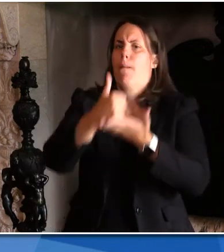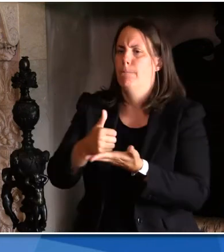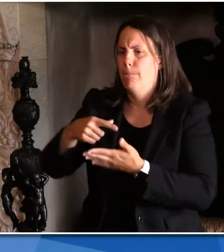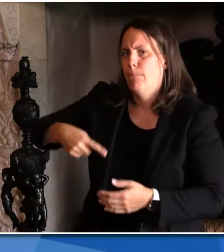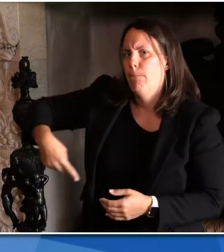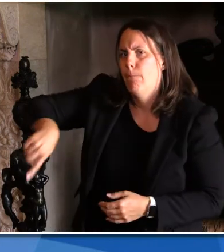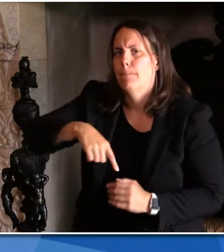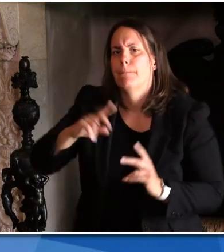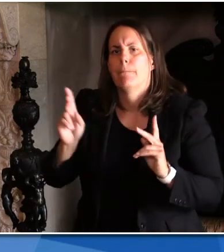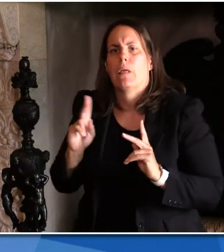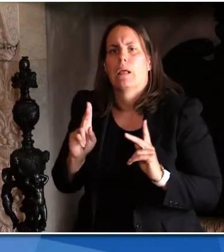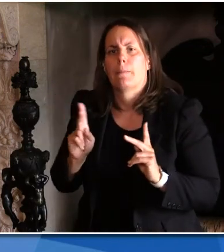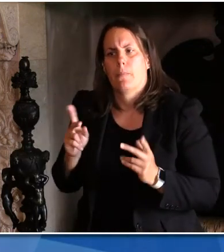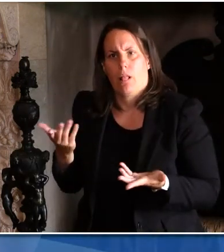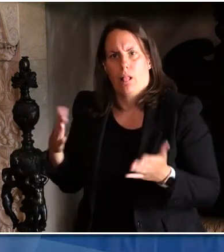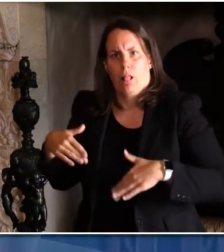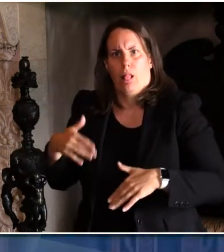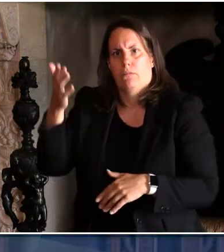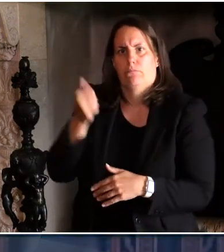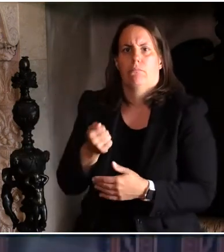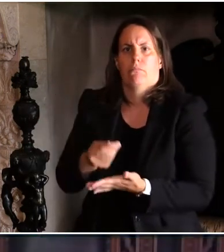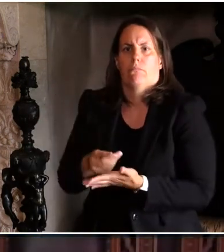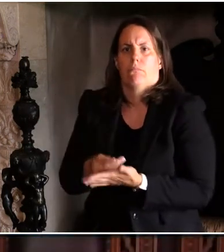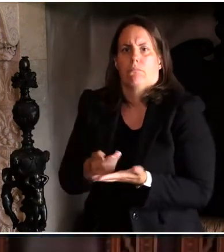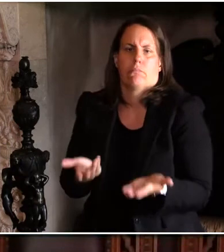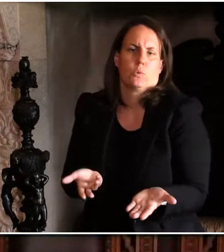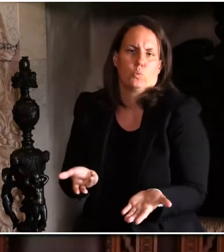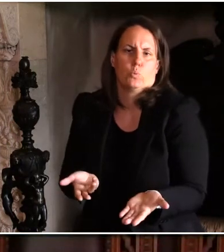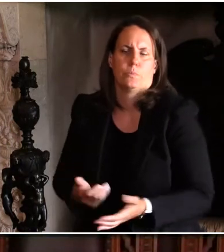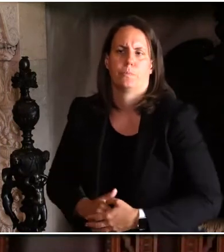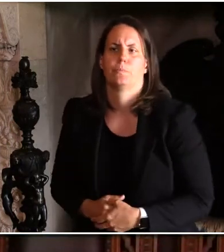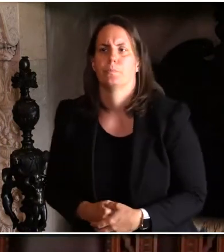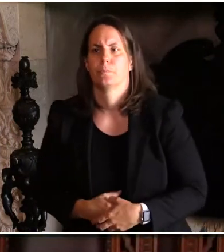payments? Certainly, the unemployment